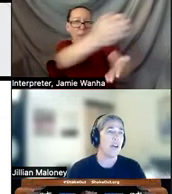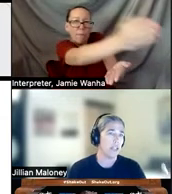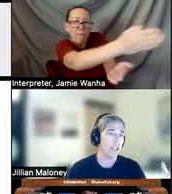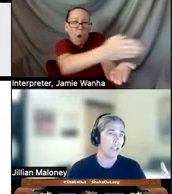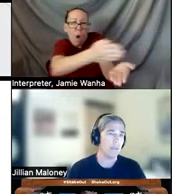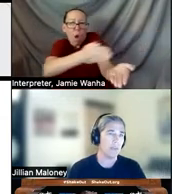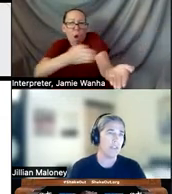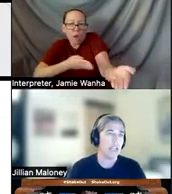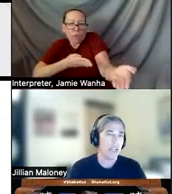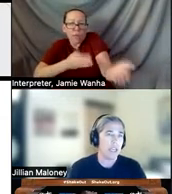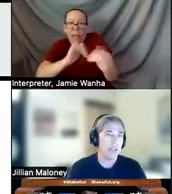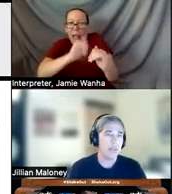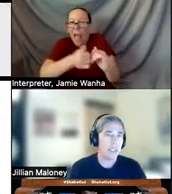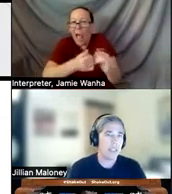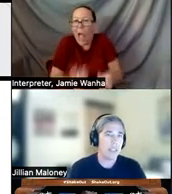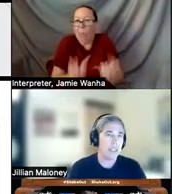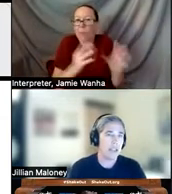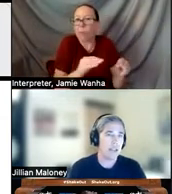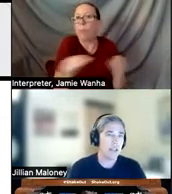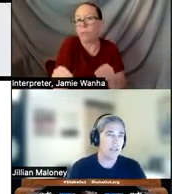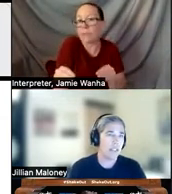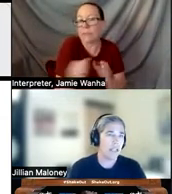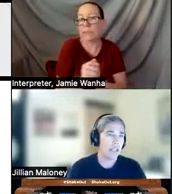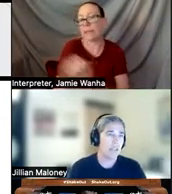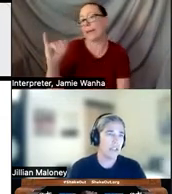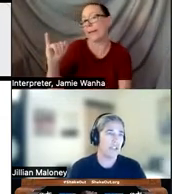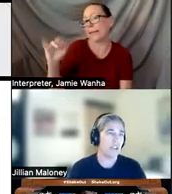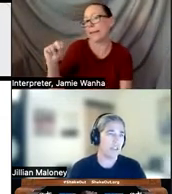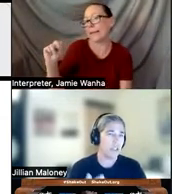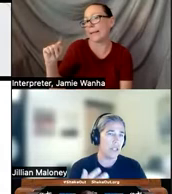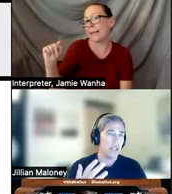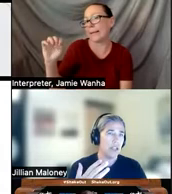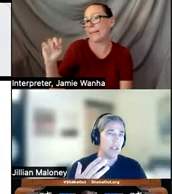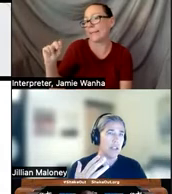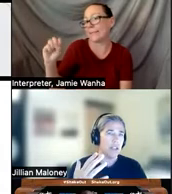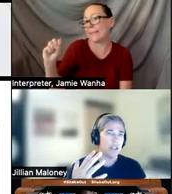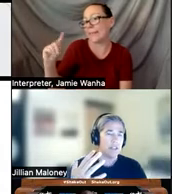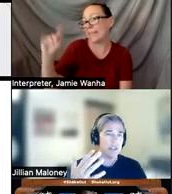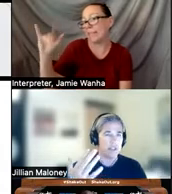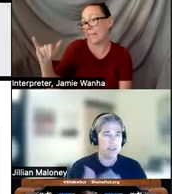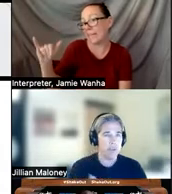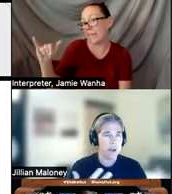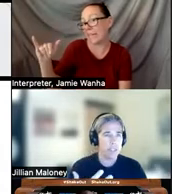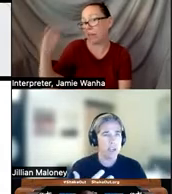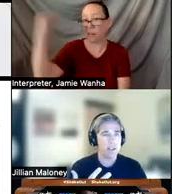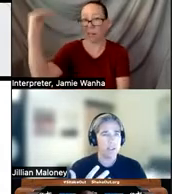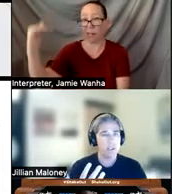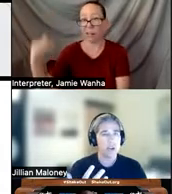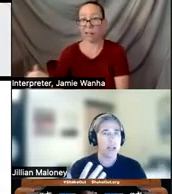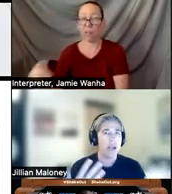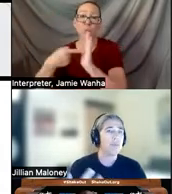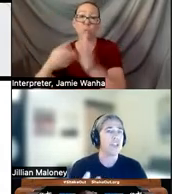is, and how much it moves. And then the intensity scale is on the right side. And this just shows a numeric scale